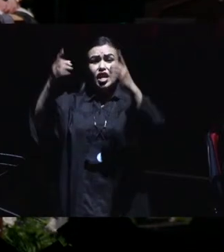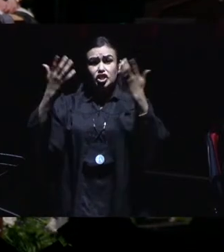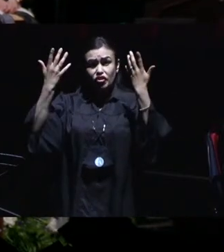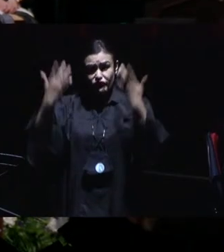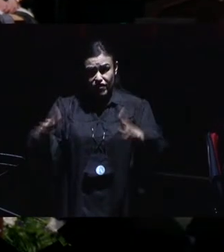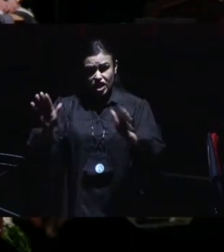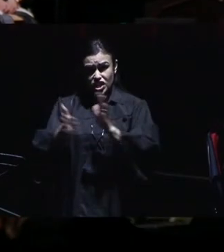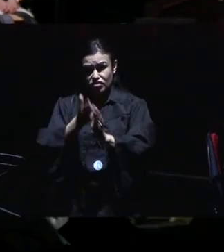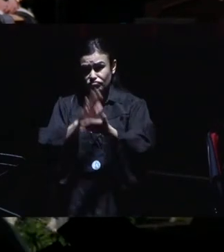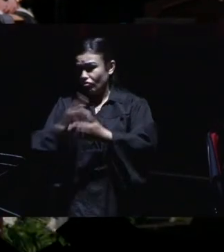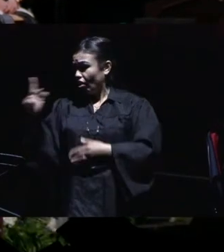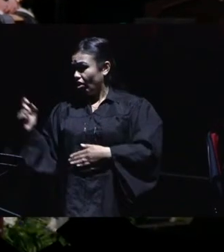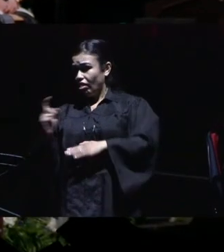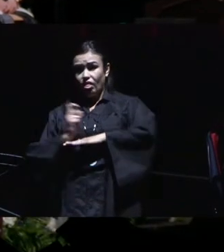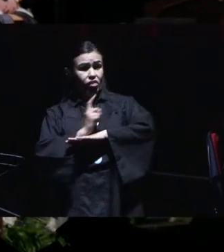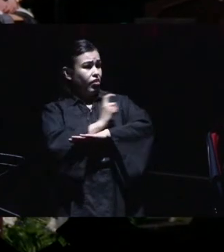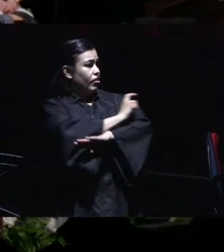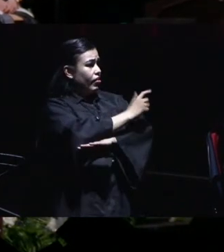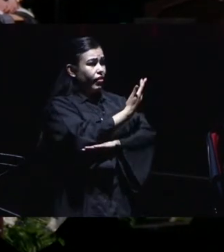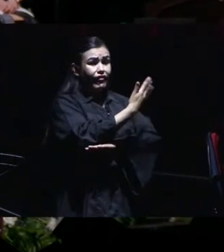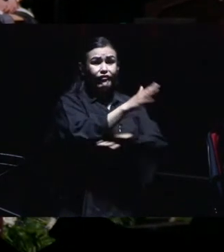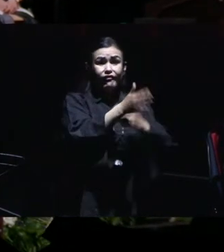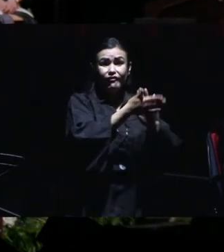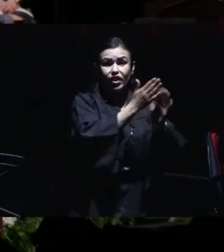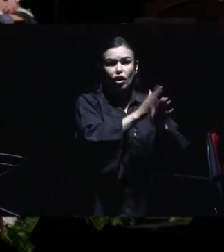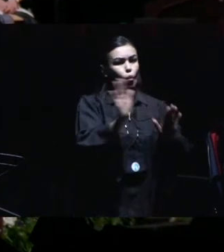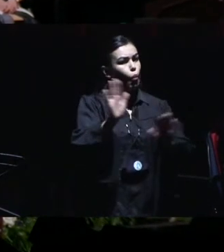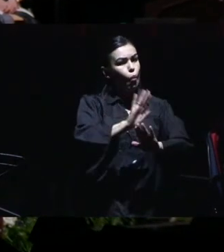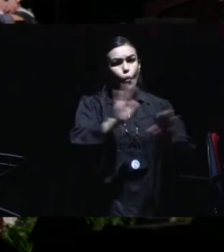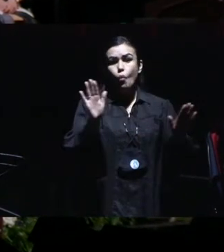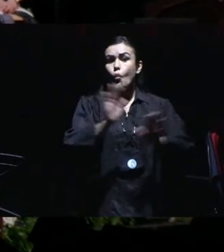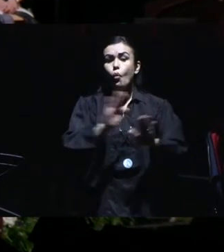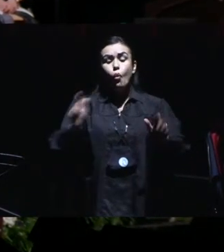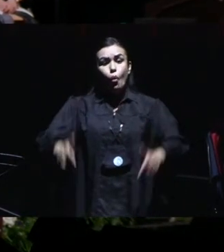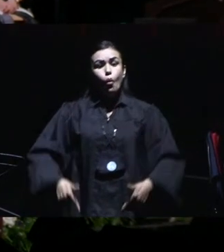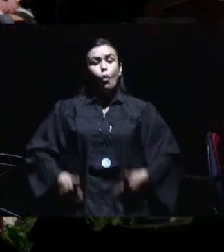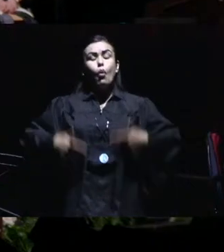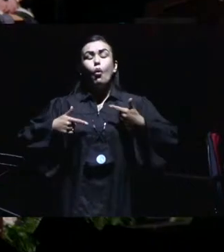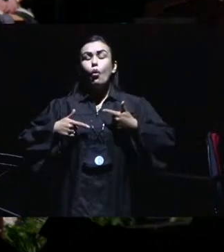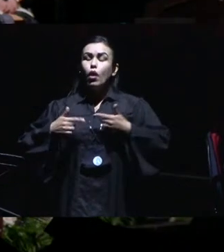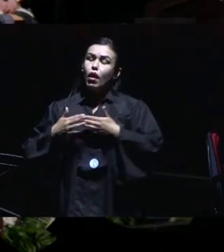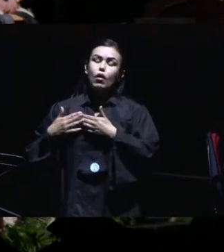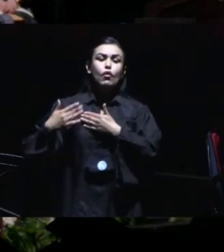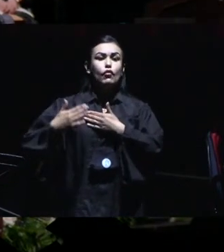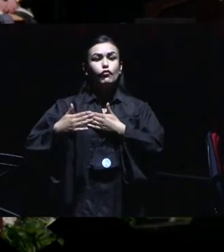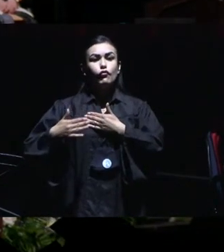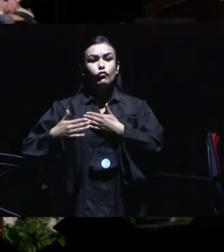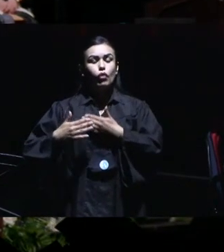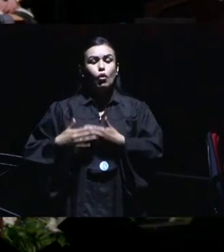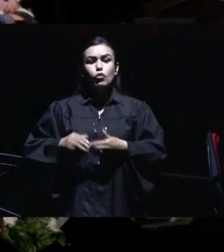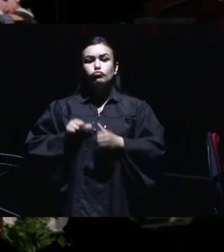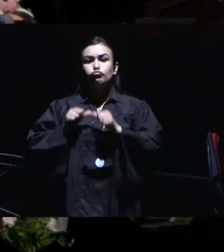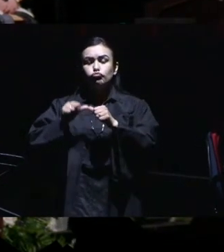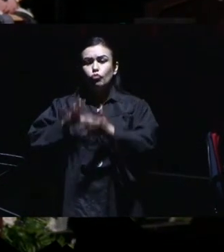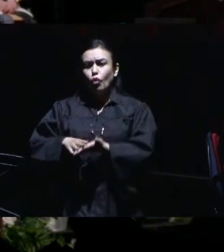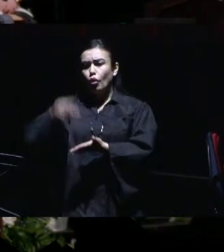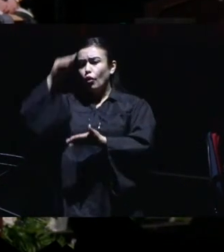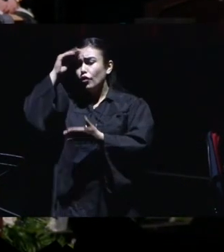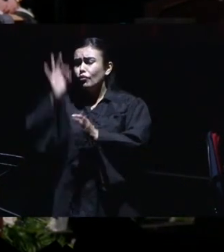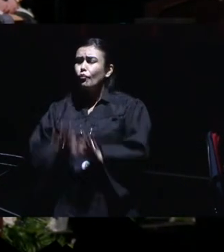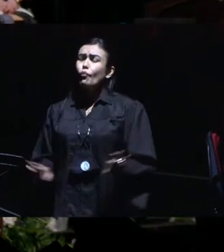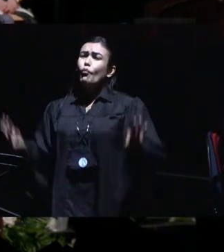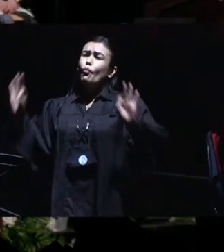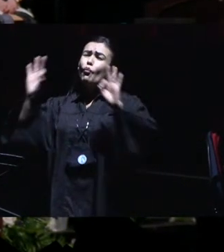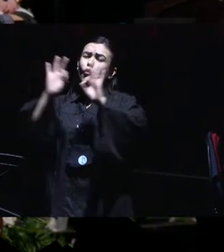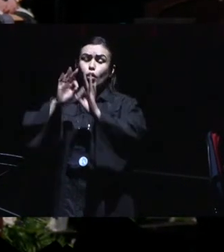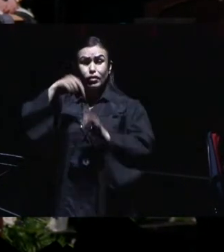in a moment. Being a lifelong learner is more critical than ever in today's economy.